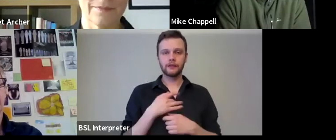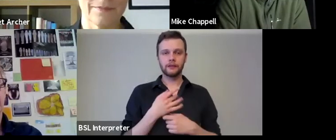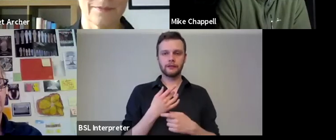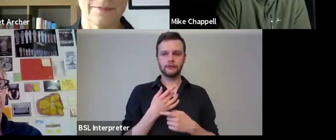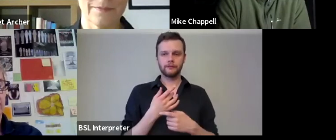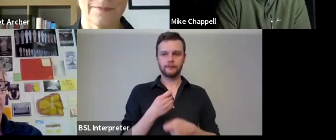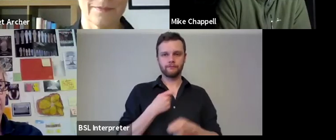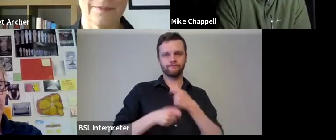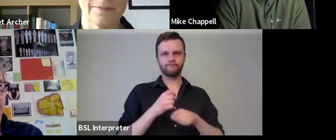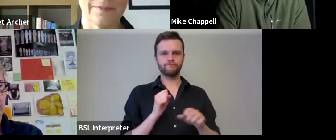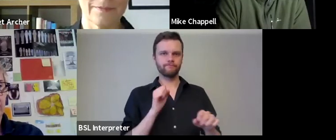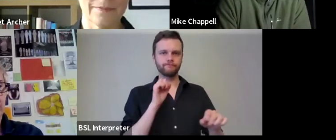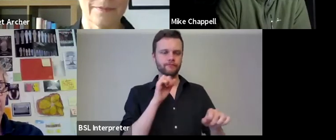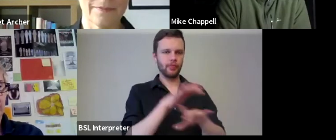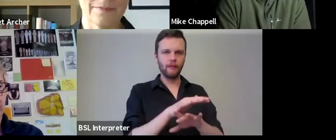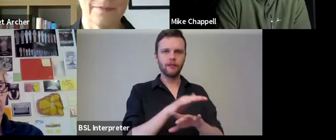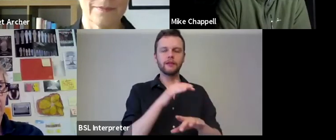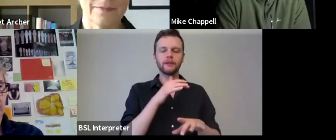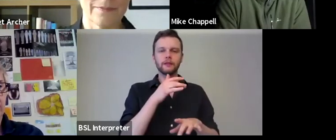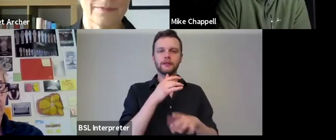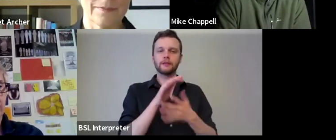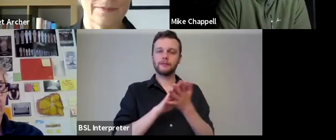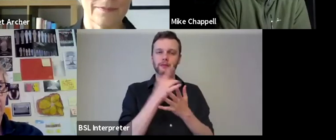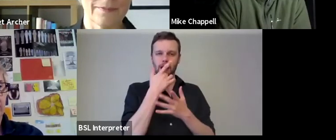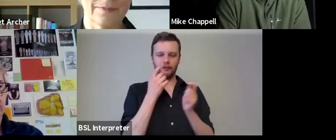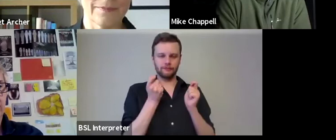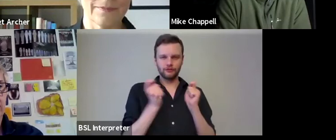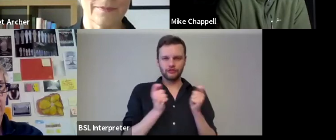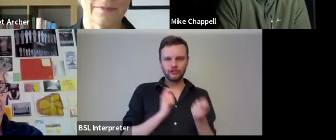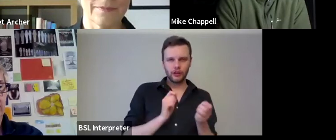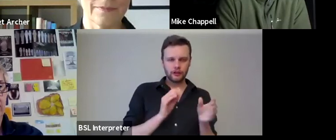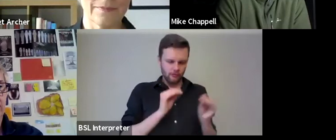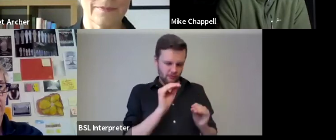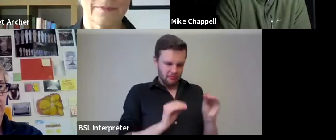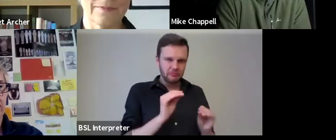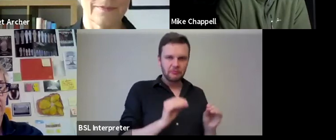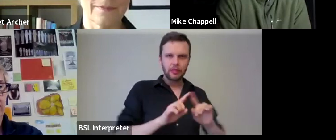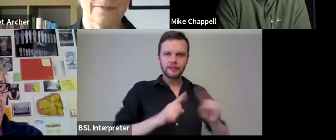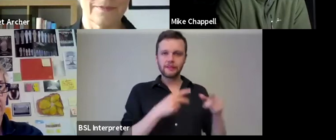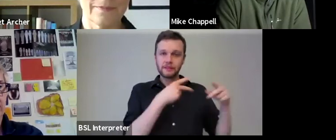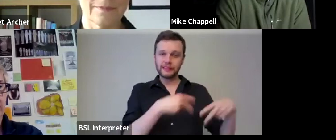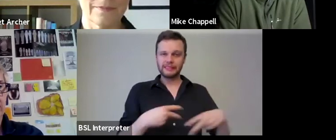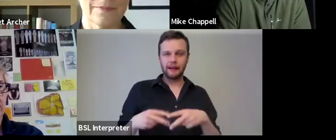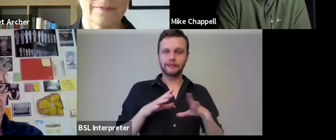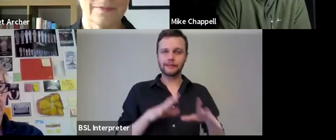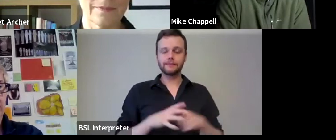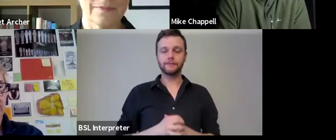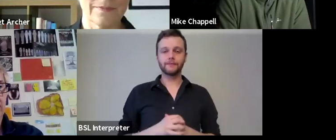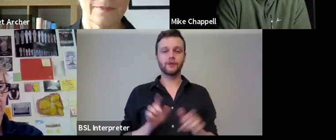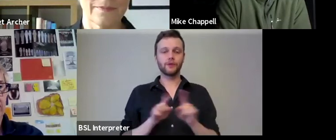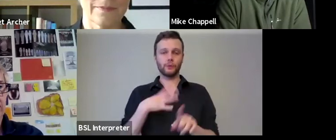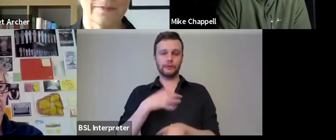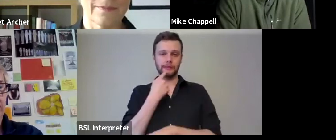we put on there in order to change and manipulate the different dance code. I was just gonna say, like, for